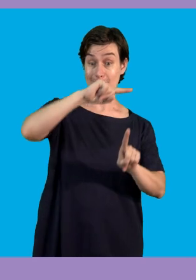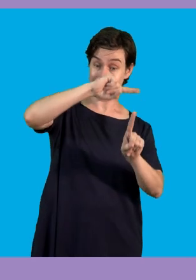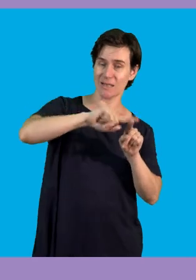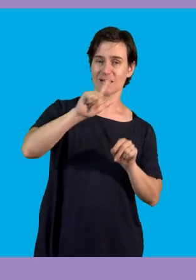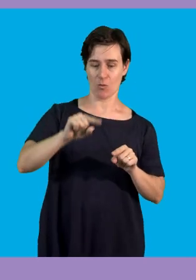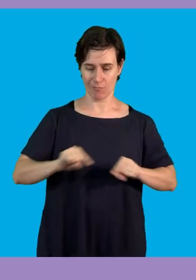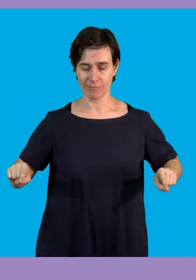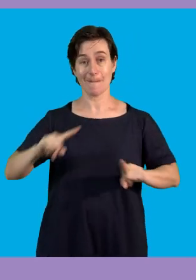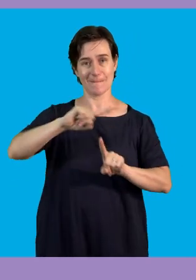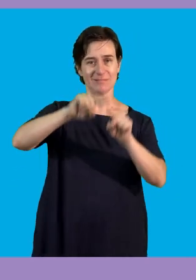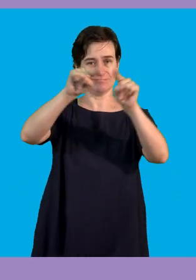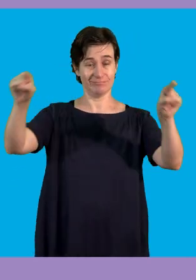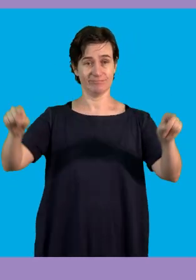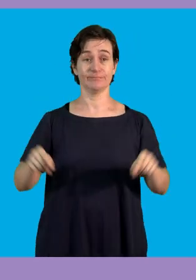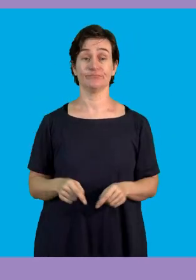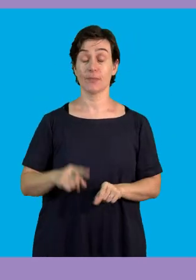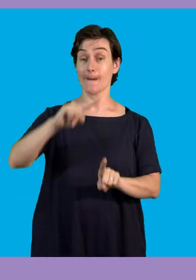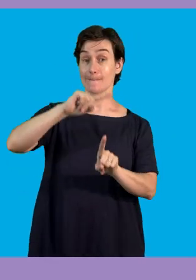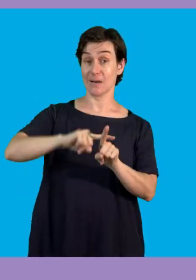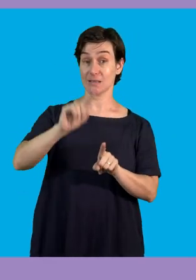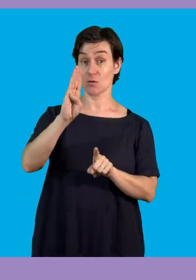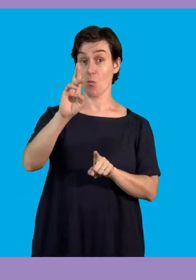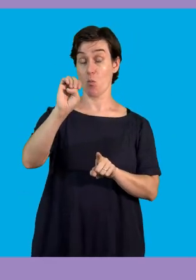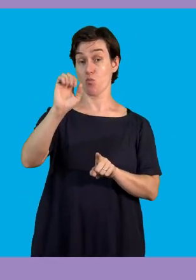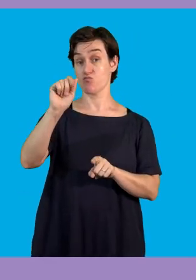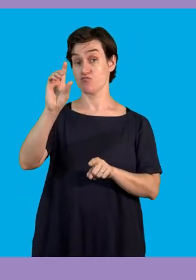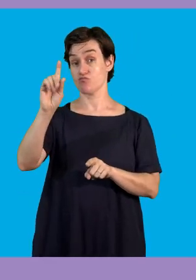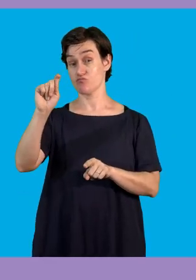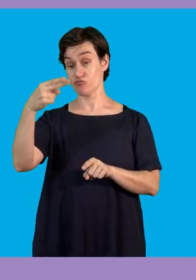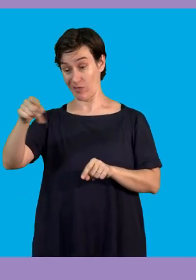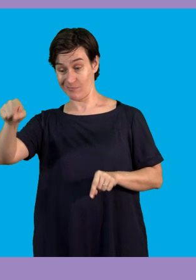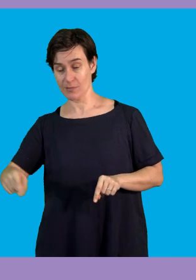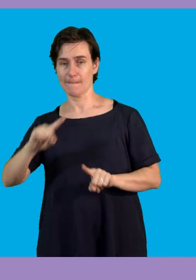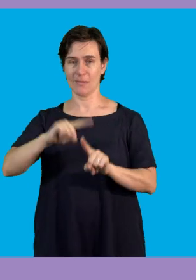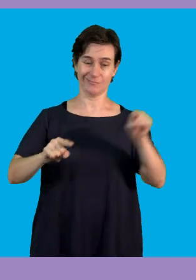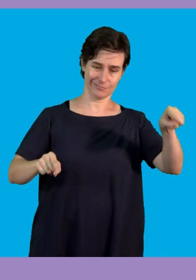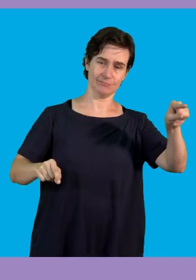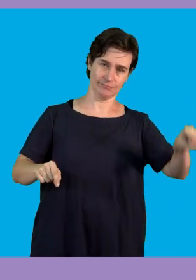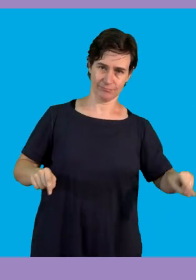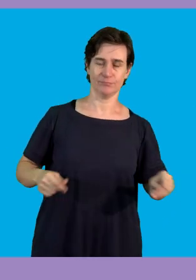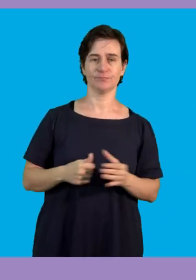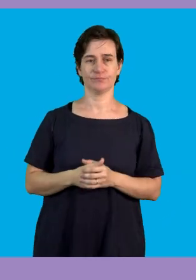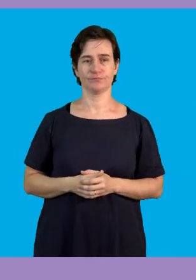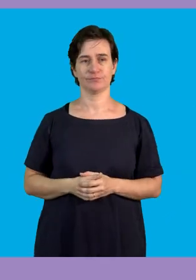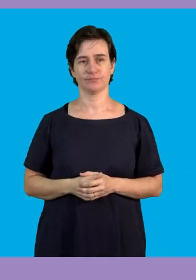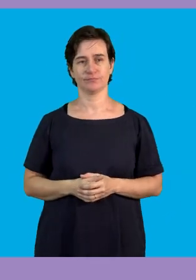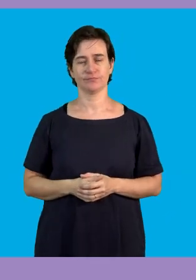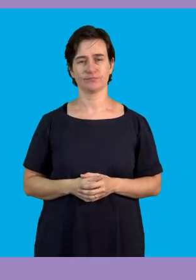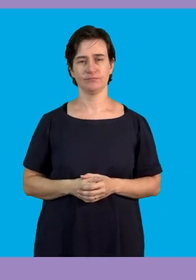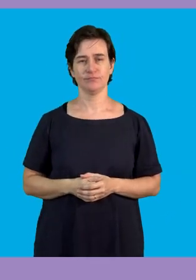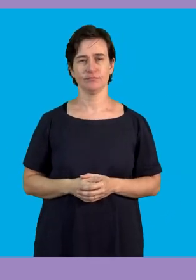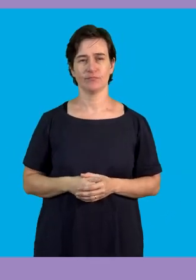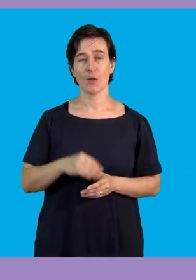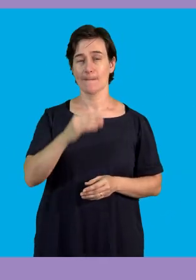plus breadth plus breadth. So that is the perimeter. So which would be given by, in